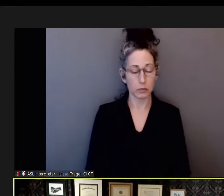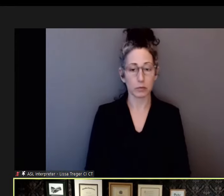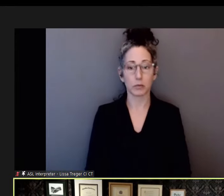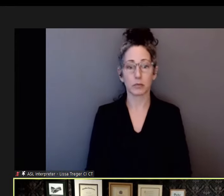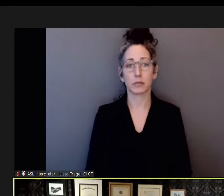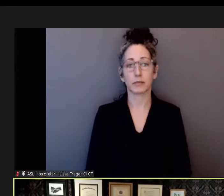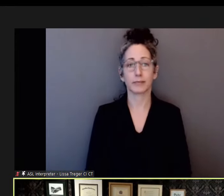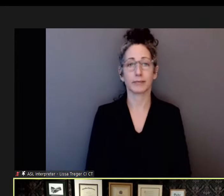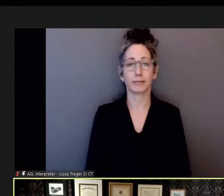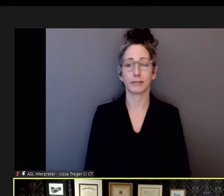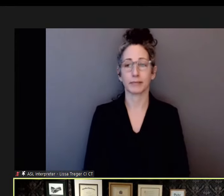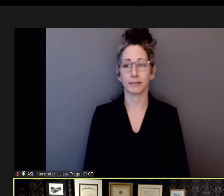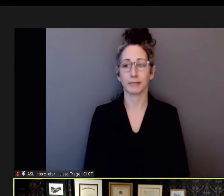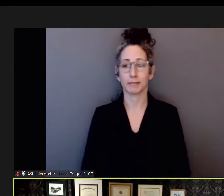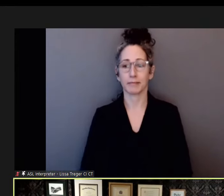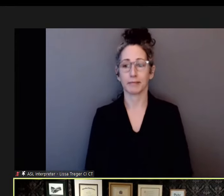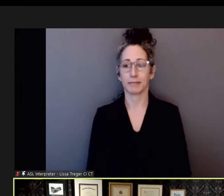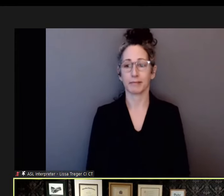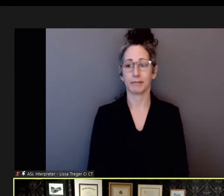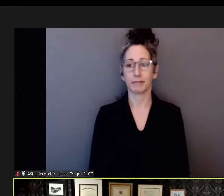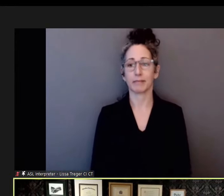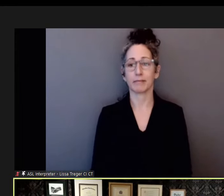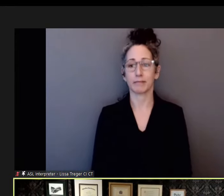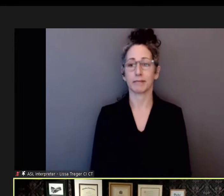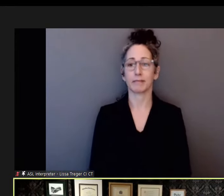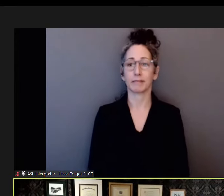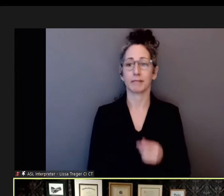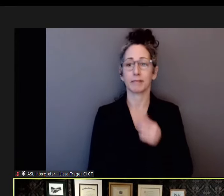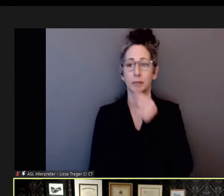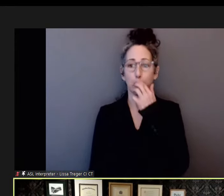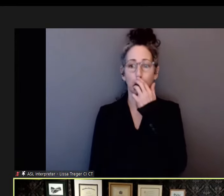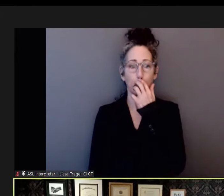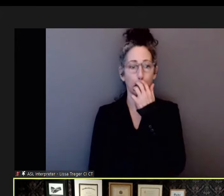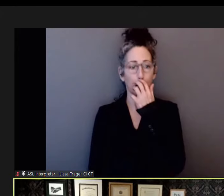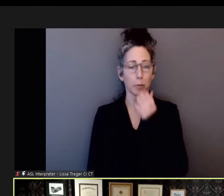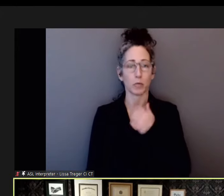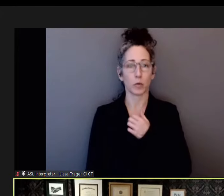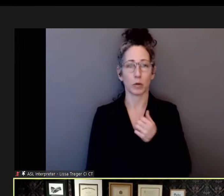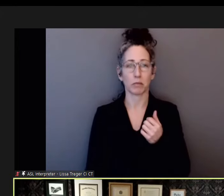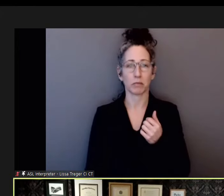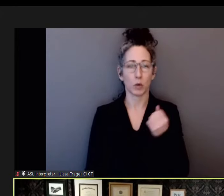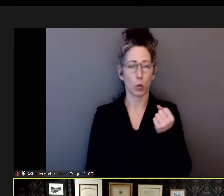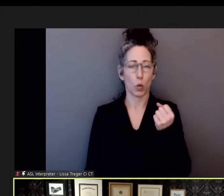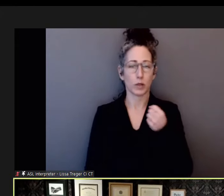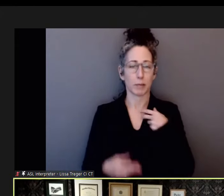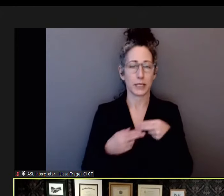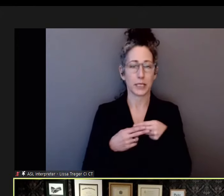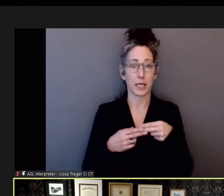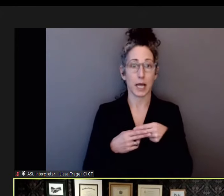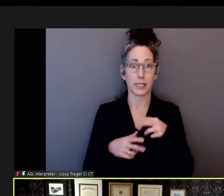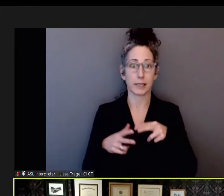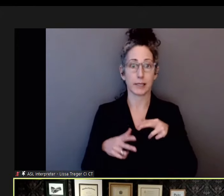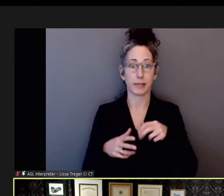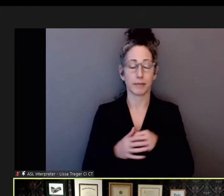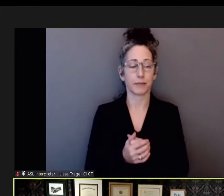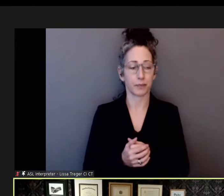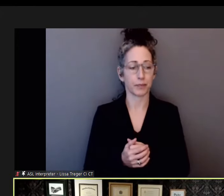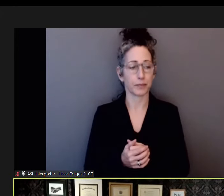Let's get my slides to work here. Great. Hold on. Okay. Good.